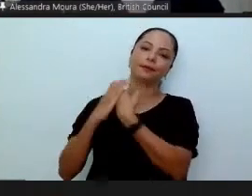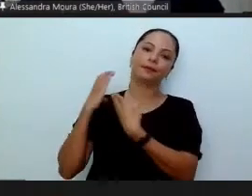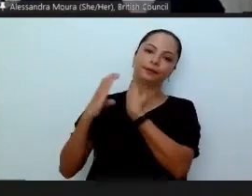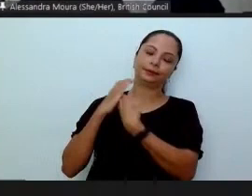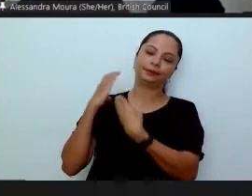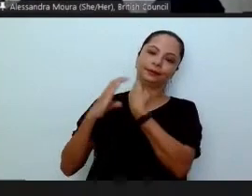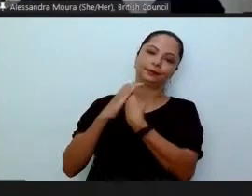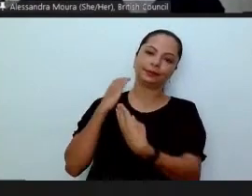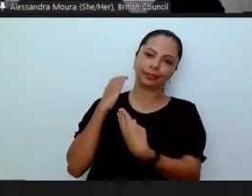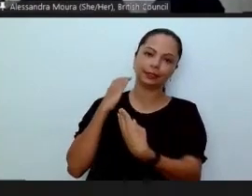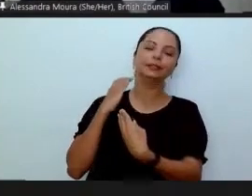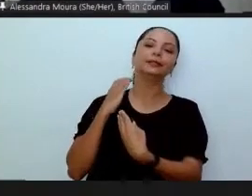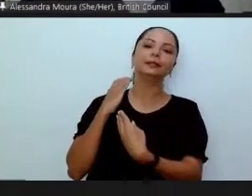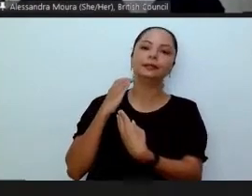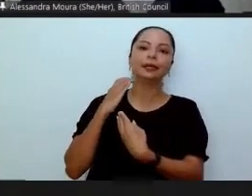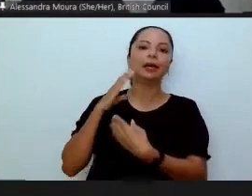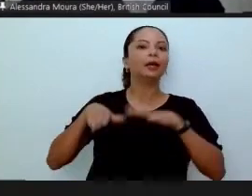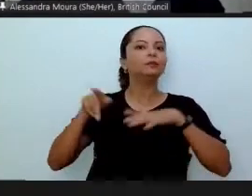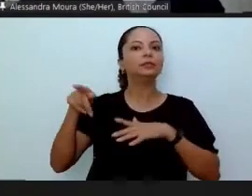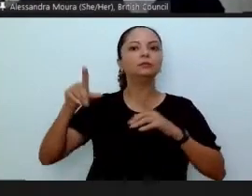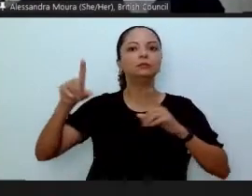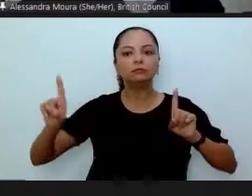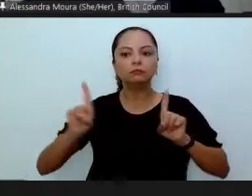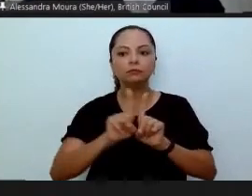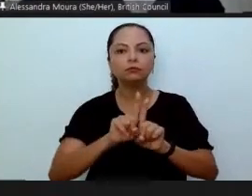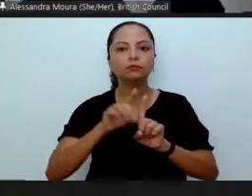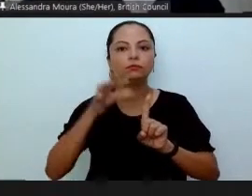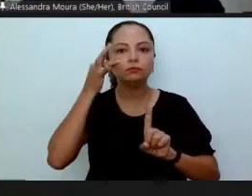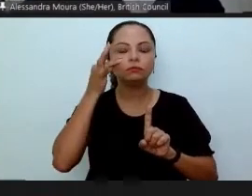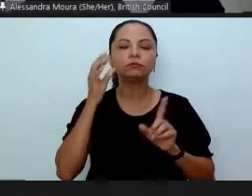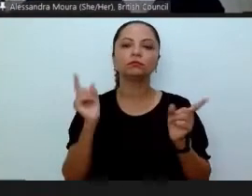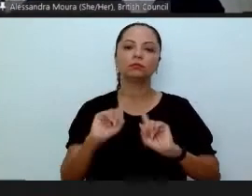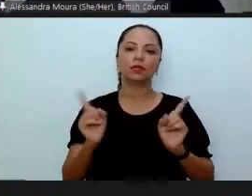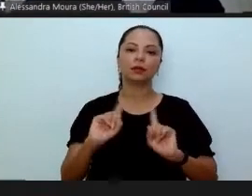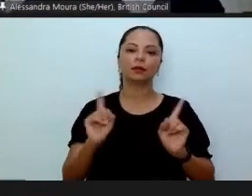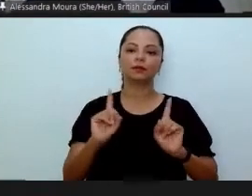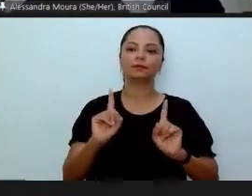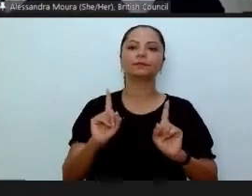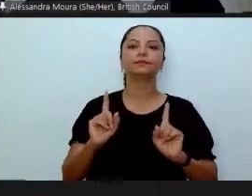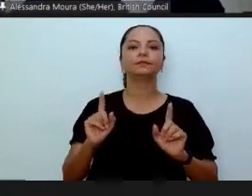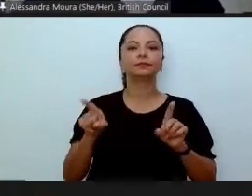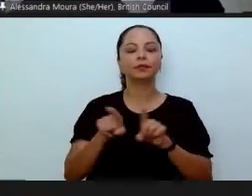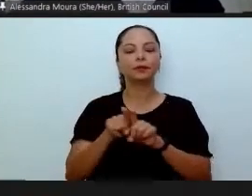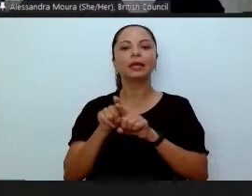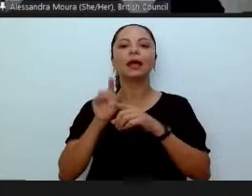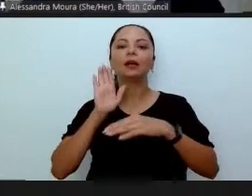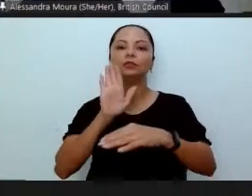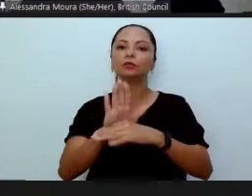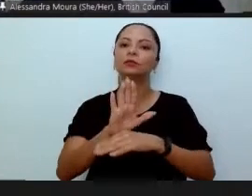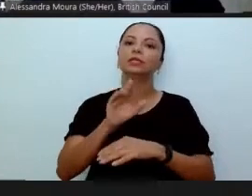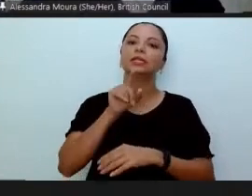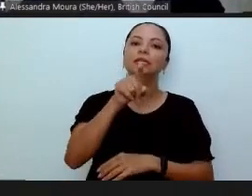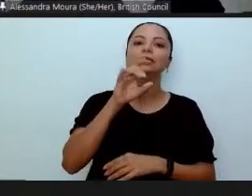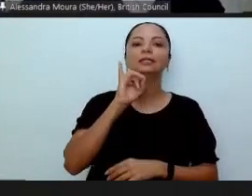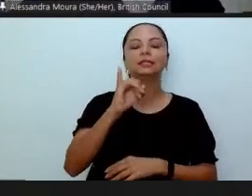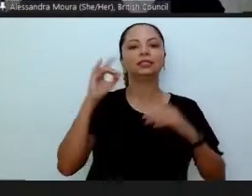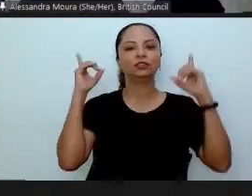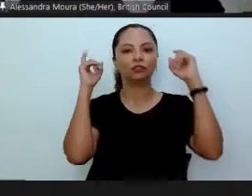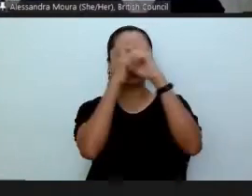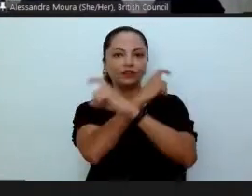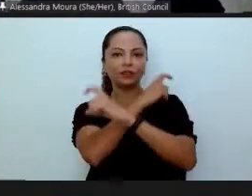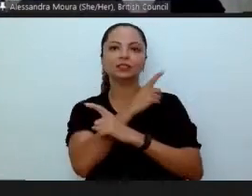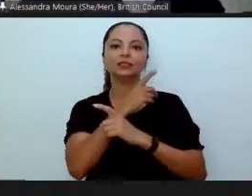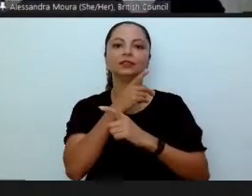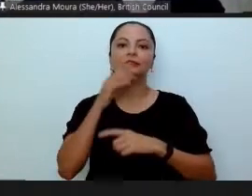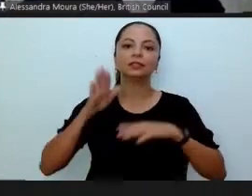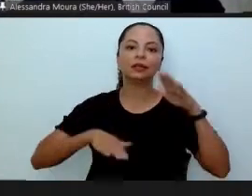it's helpful if it's difficult for maybe you're teaching with colleagues who are teaching at the same time, so you can't observe